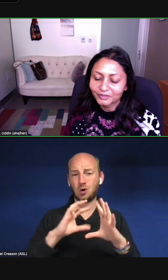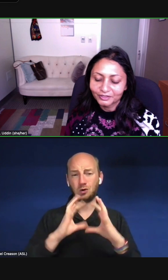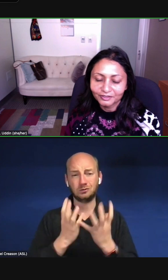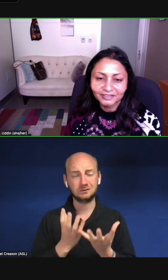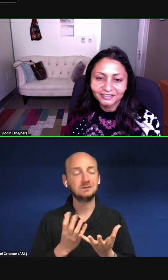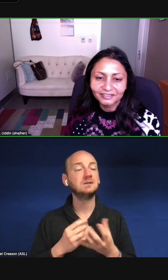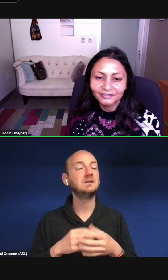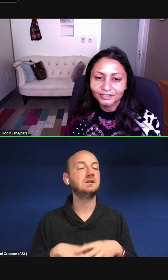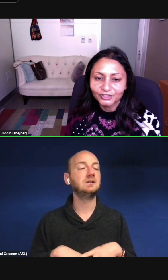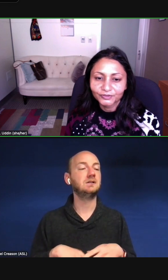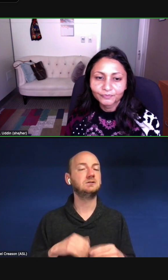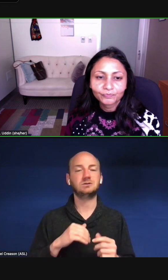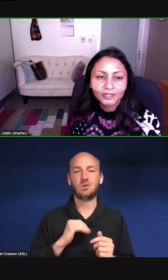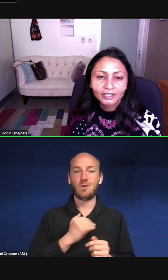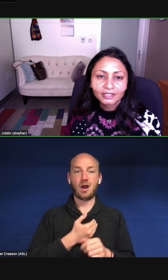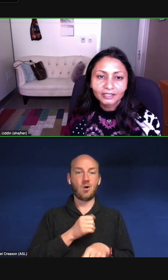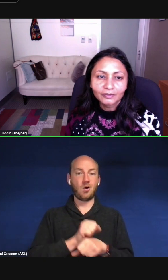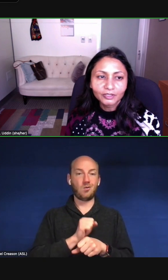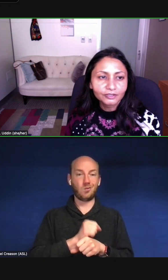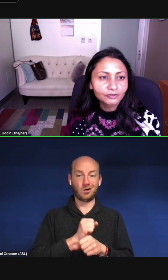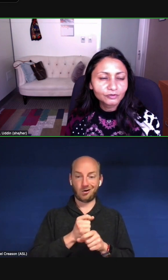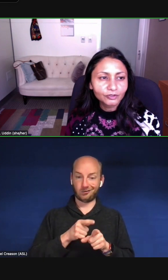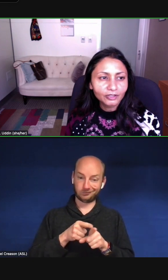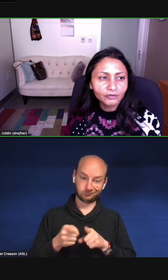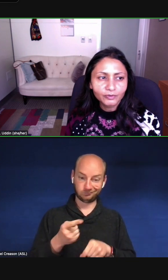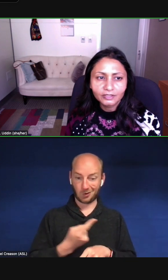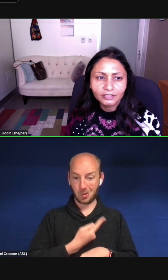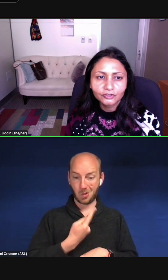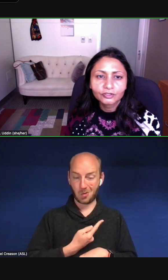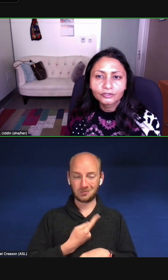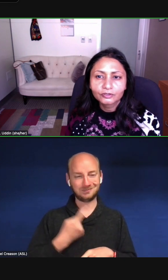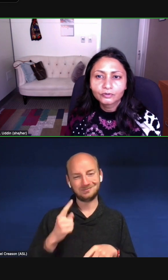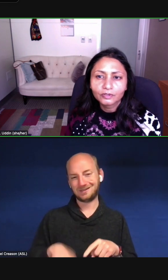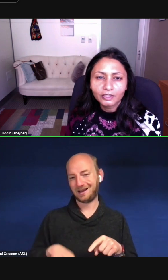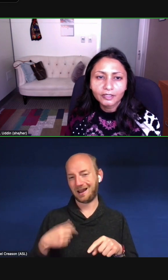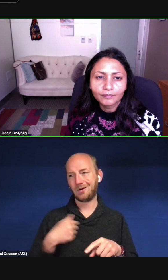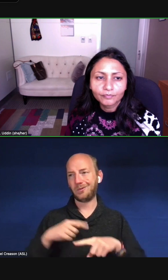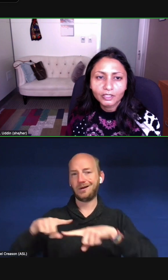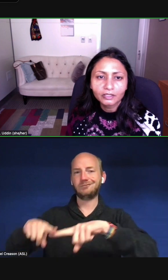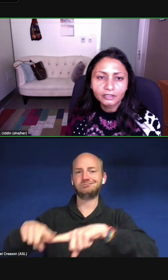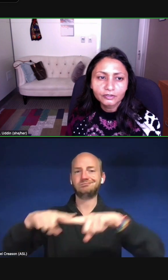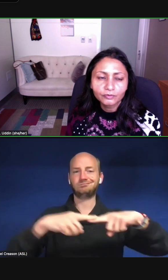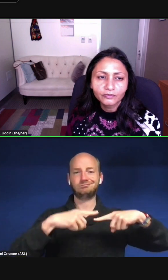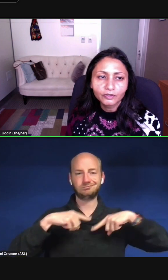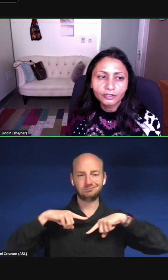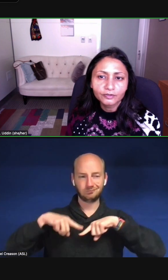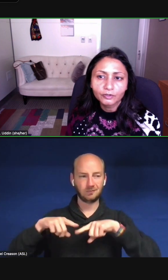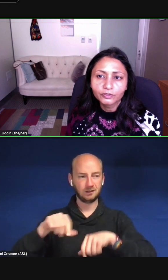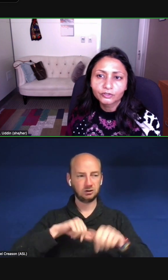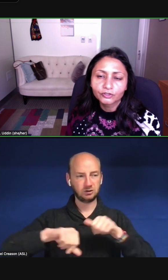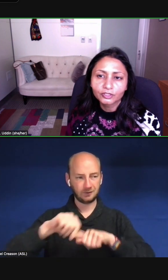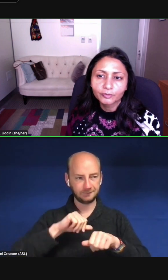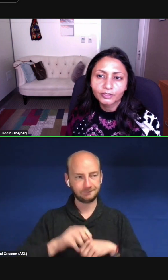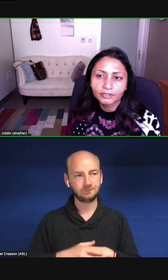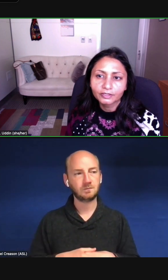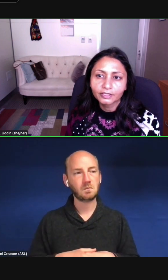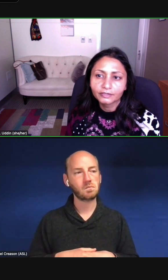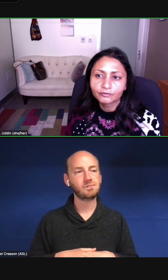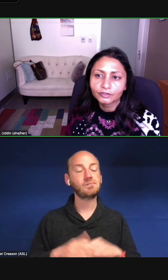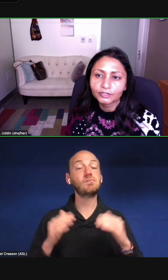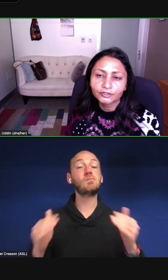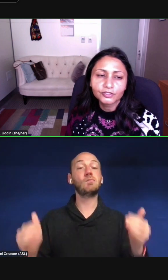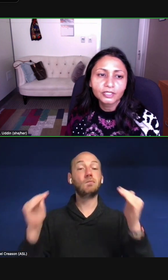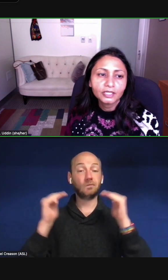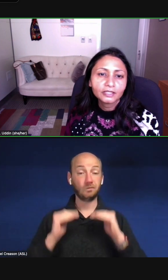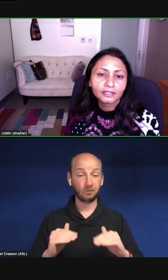just cannot be done in isolation. And I wanted to draw everyone's attention to, so we have a research topic